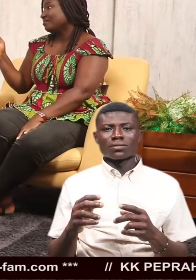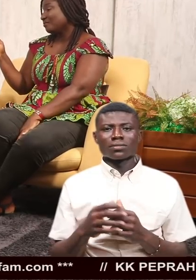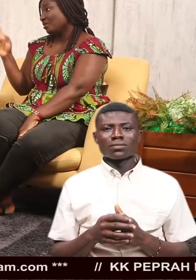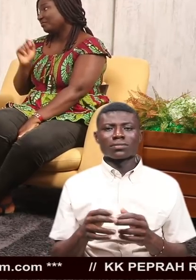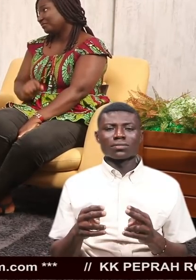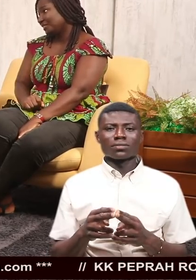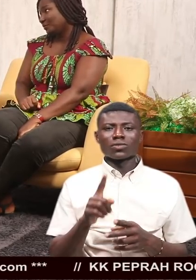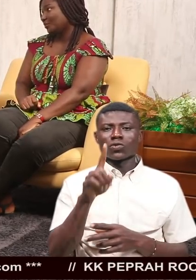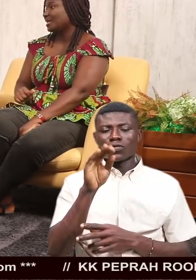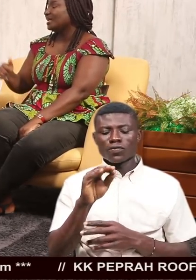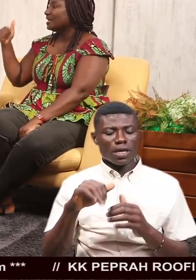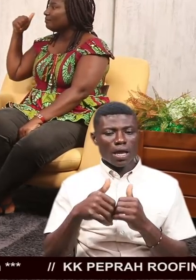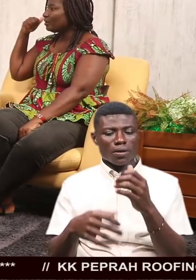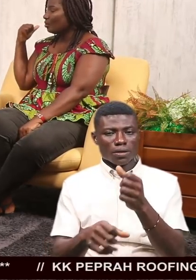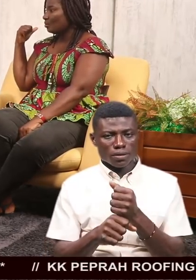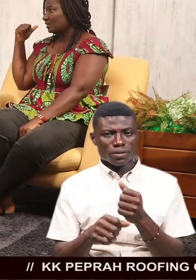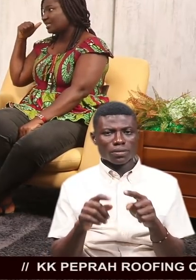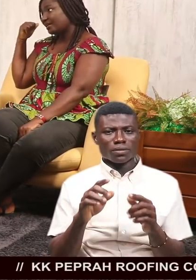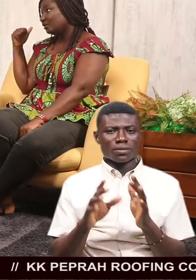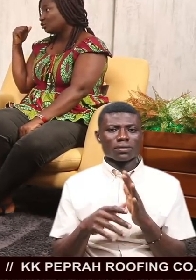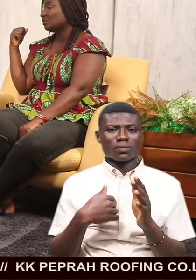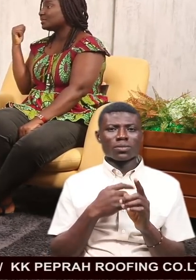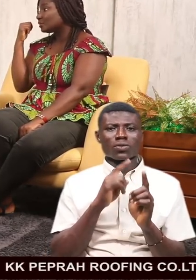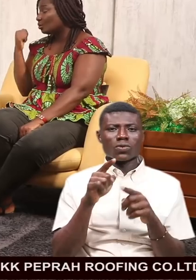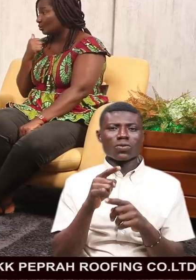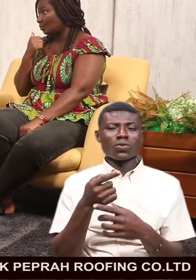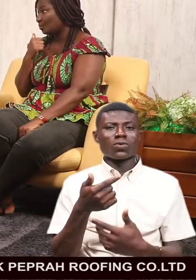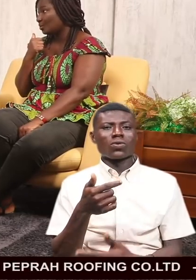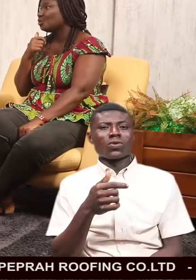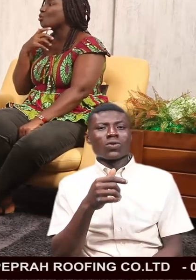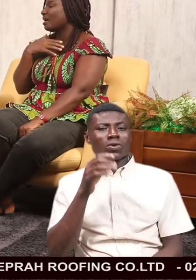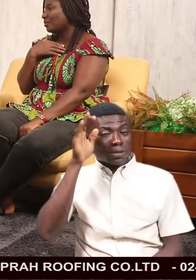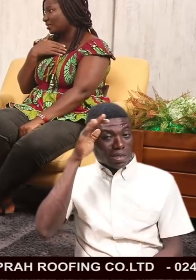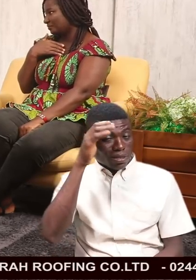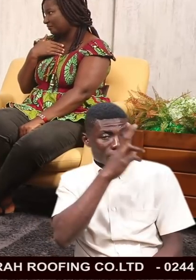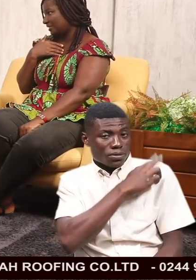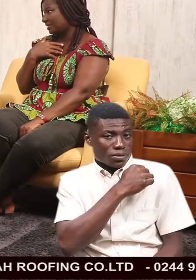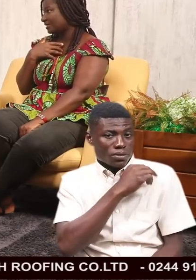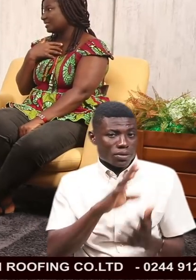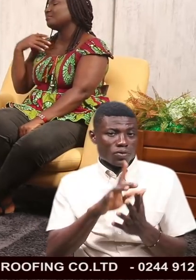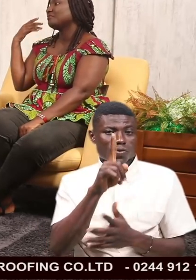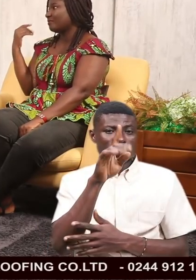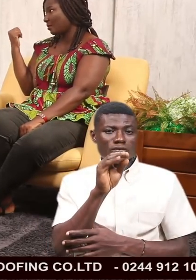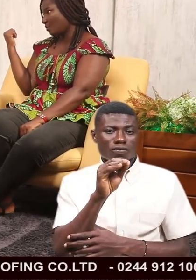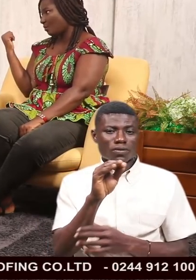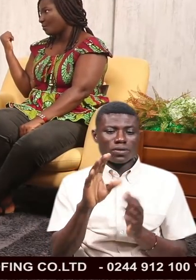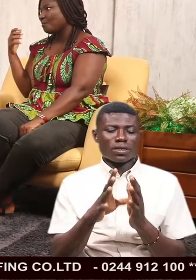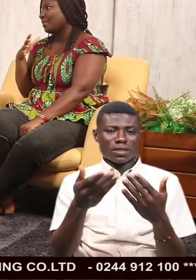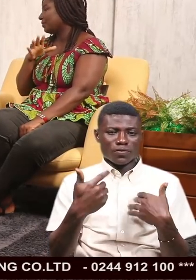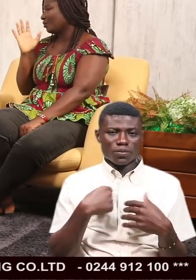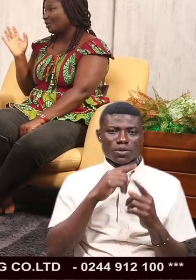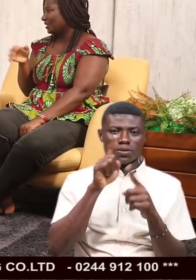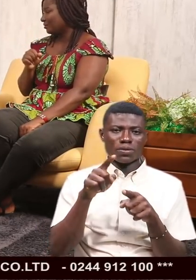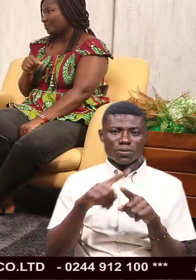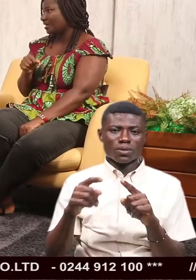so 150 no na me ko Chinese hospital ho no no ma me 150 se me mfa nko